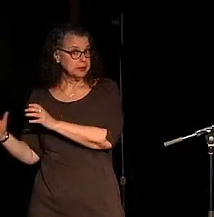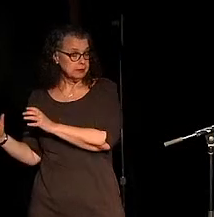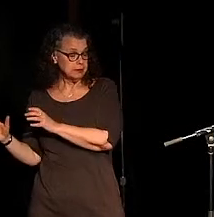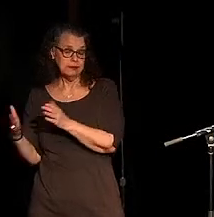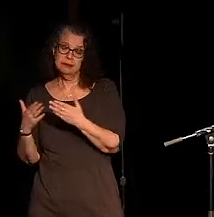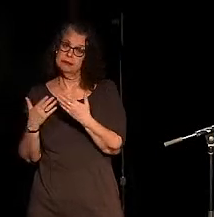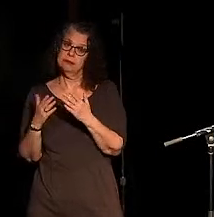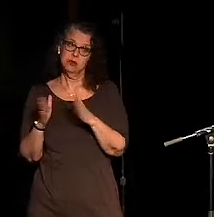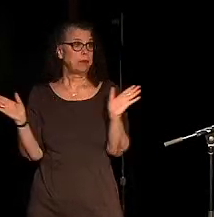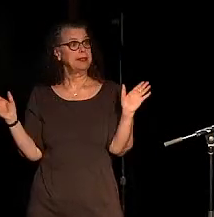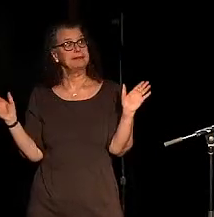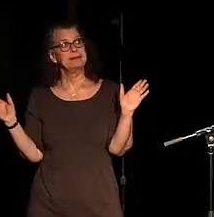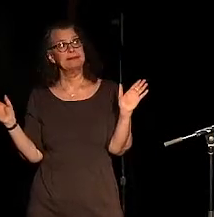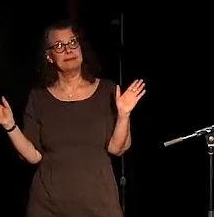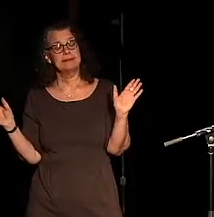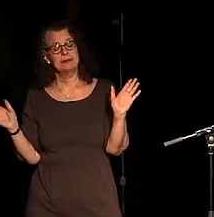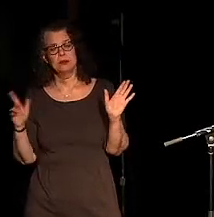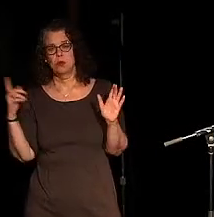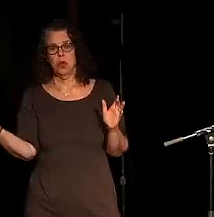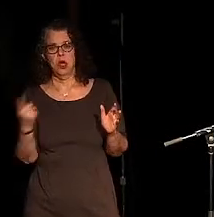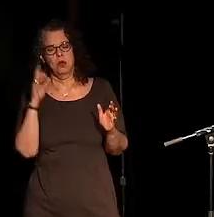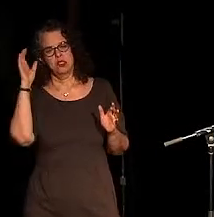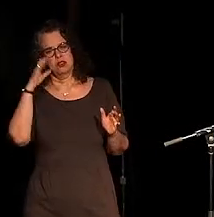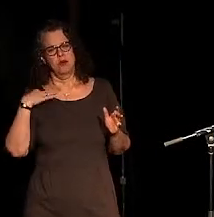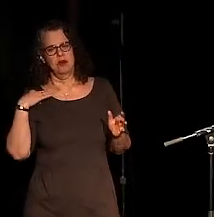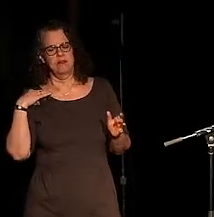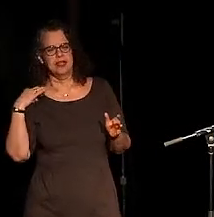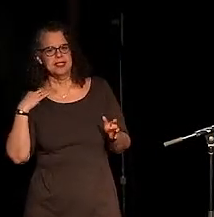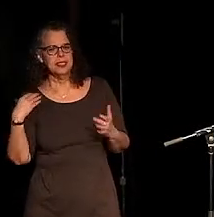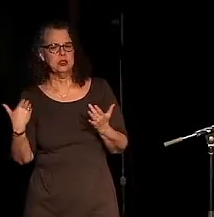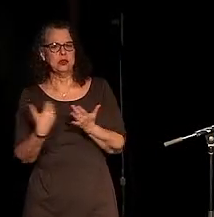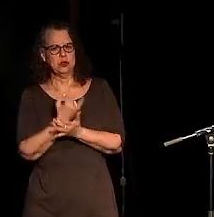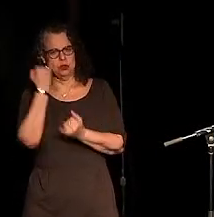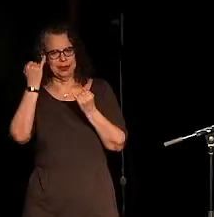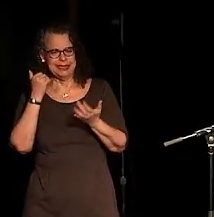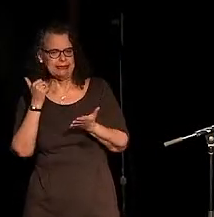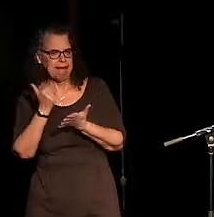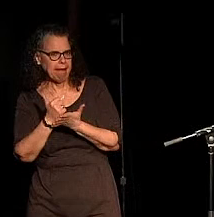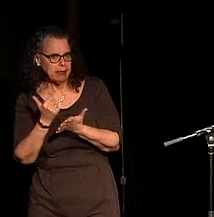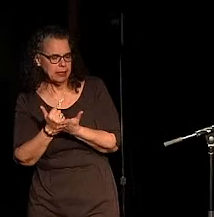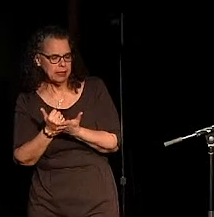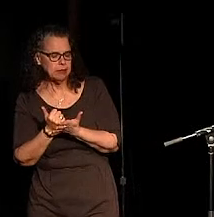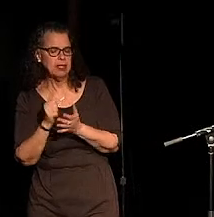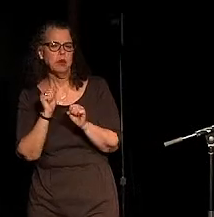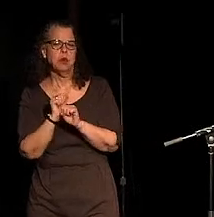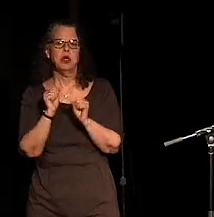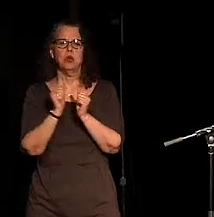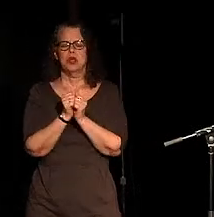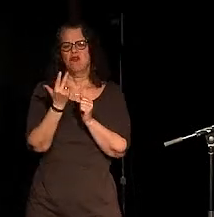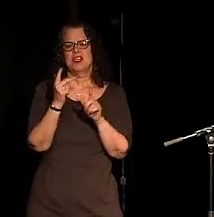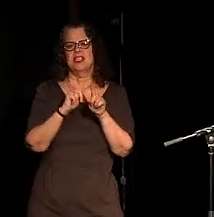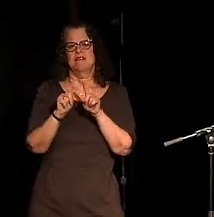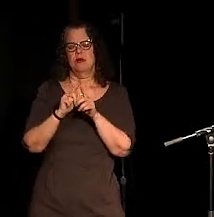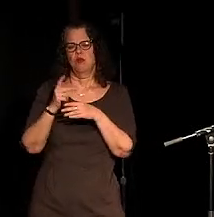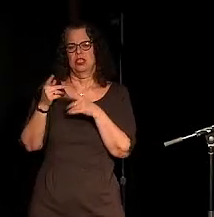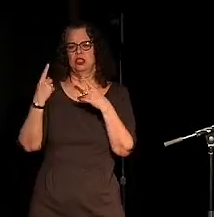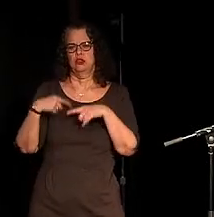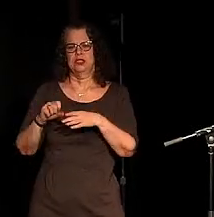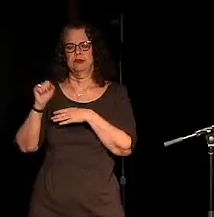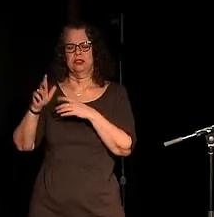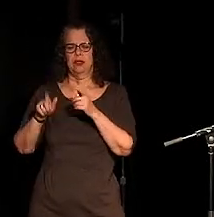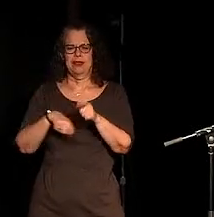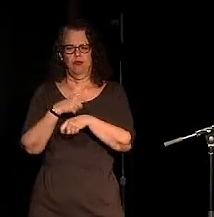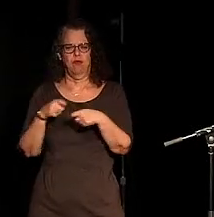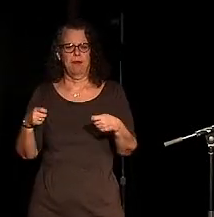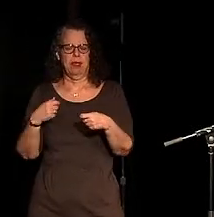they're open, always need volunteers, new ideas and help, and they'll continue their work, the three different projects all through this semester, and then wrap up